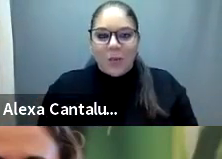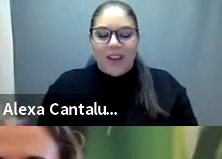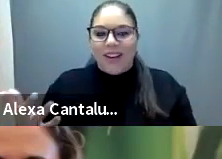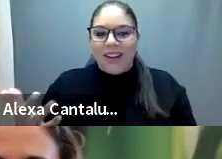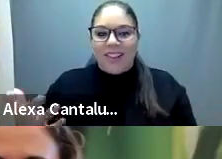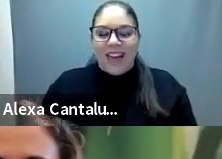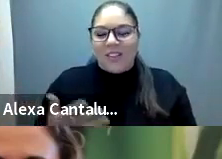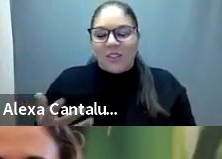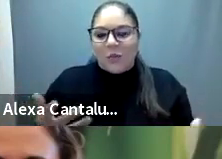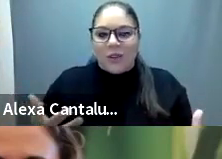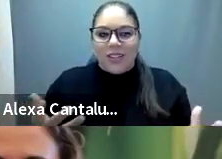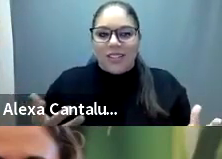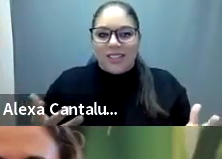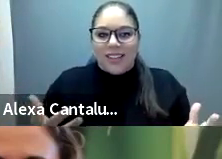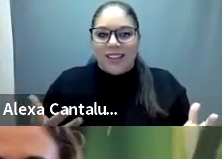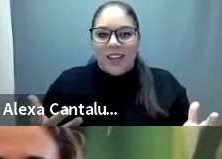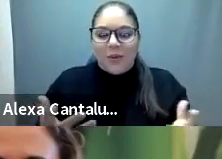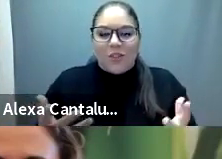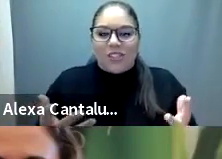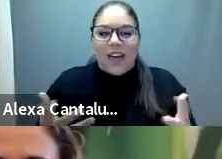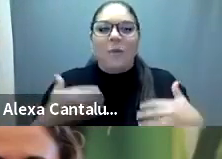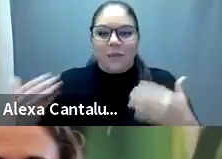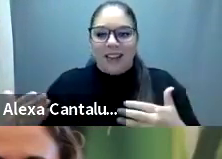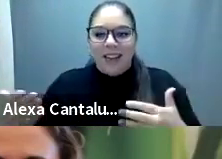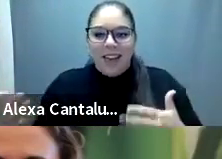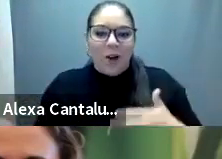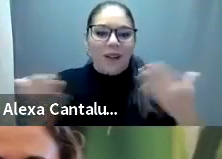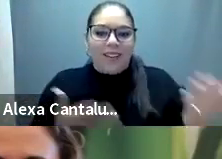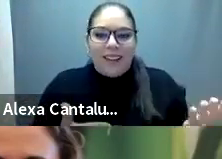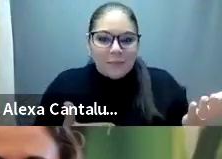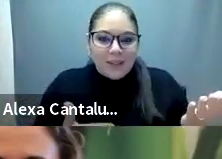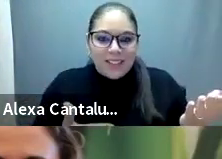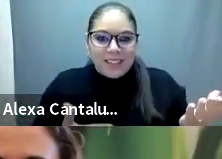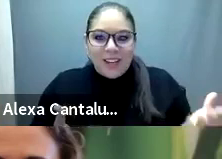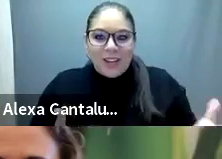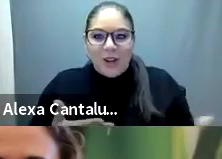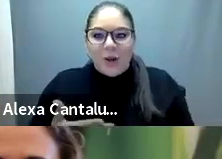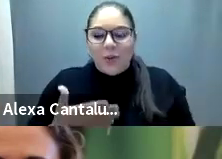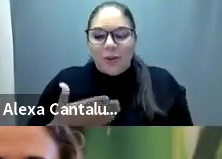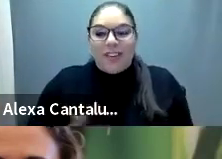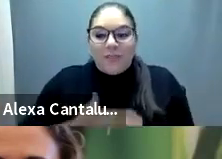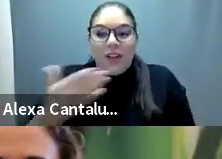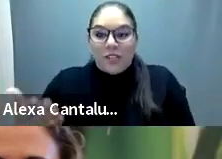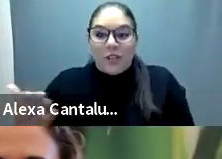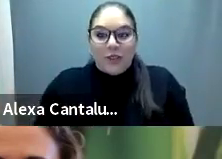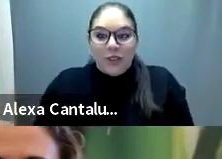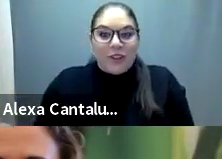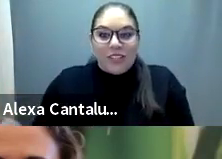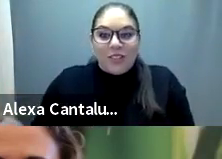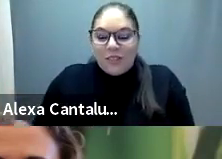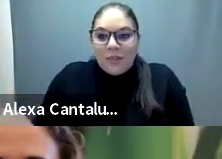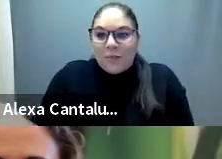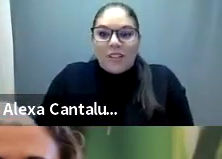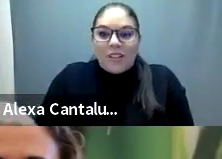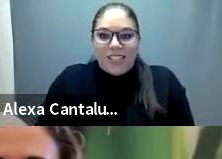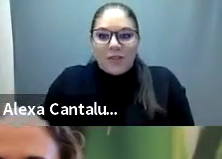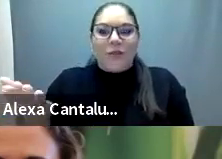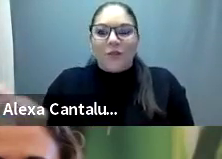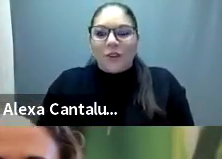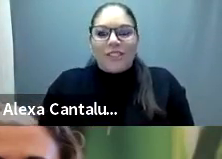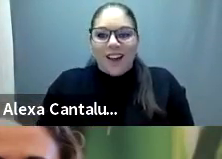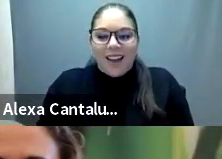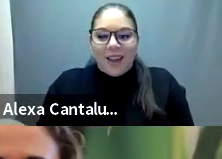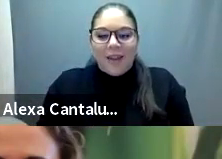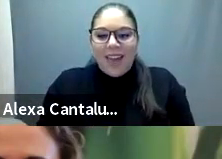stage, but that just helped me help my classmates, face their fears. And some of them were on stage for